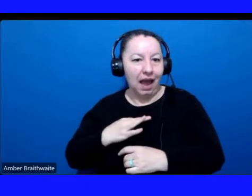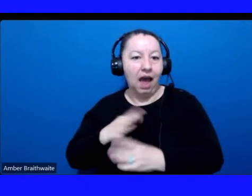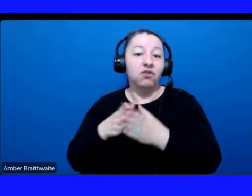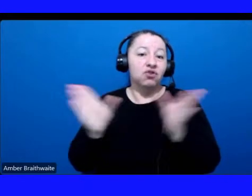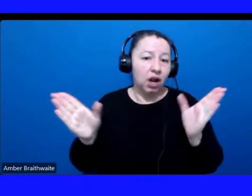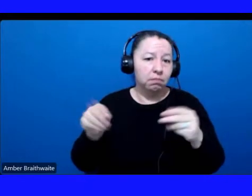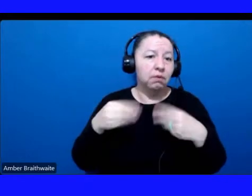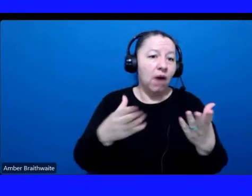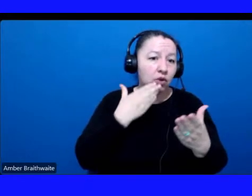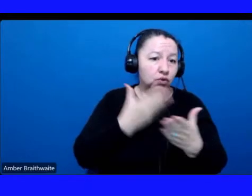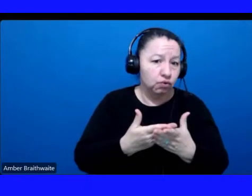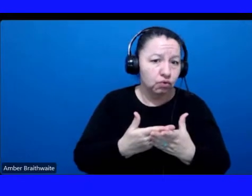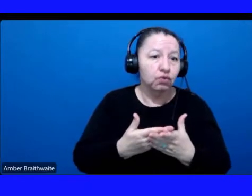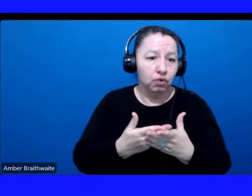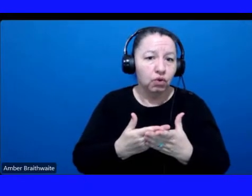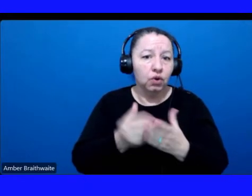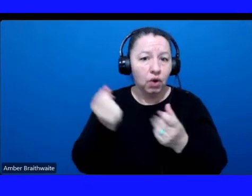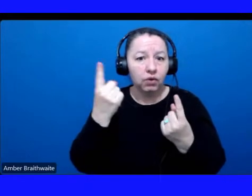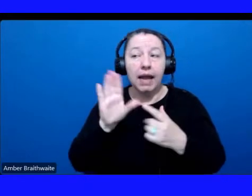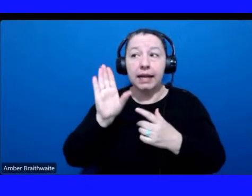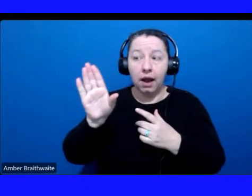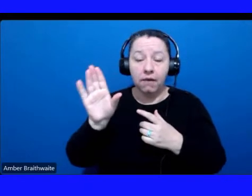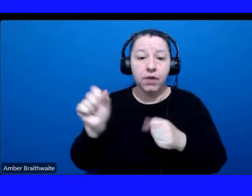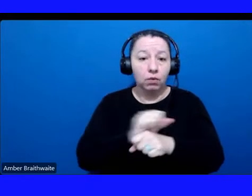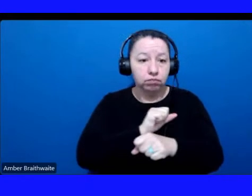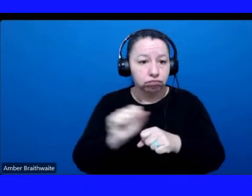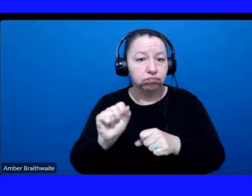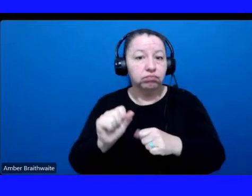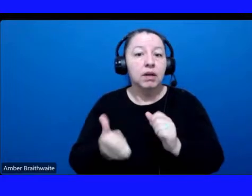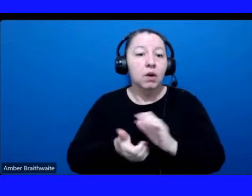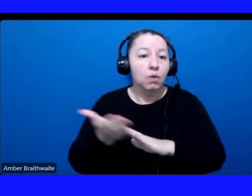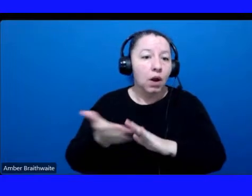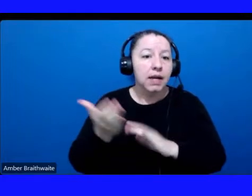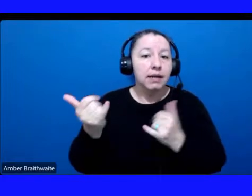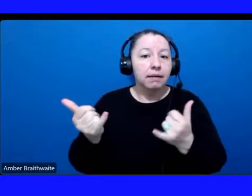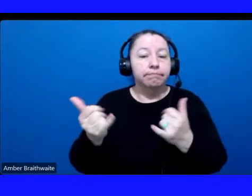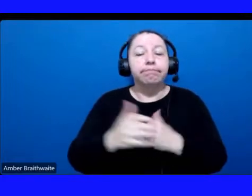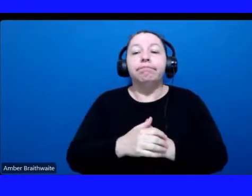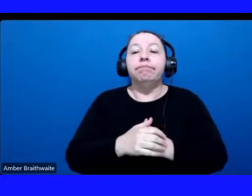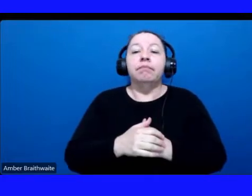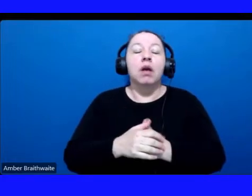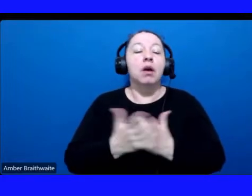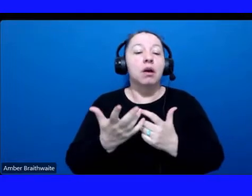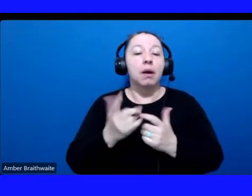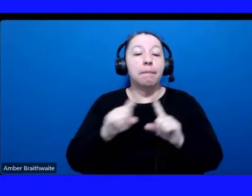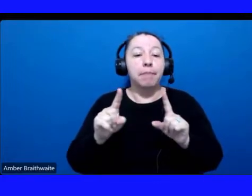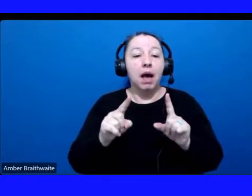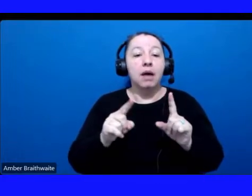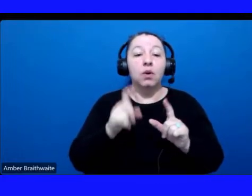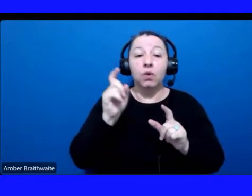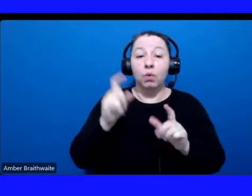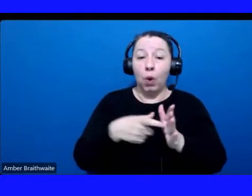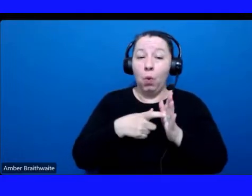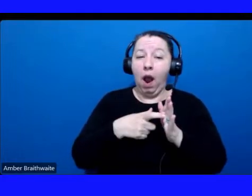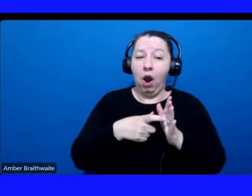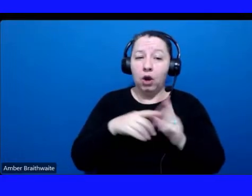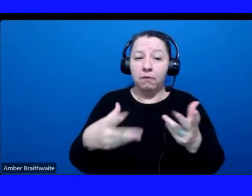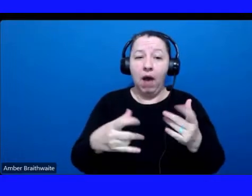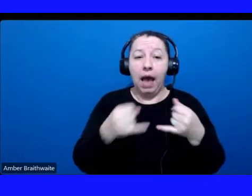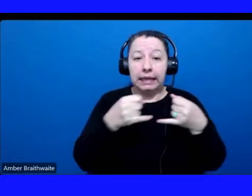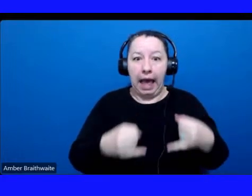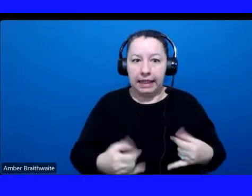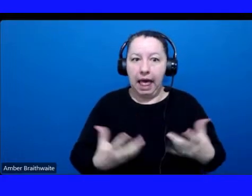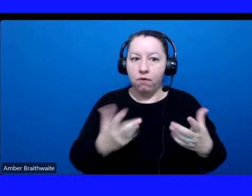meet performance targets can result in financial penalties. Next slide. So this is just a brief summary of our